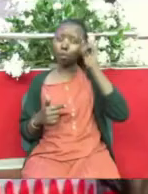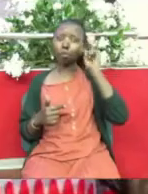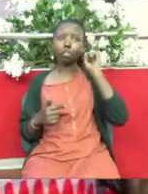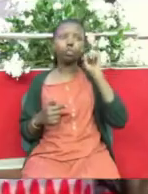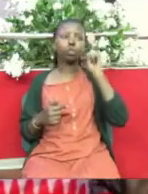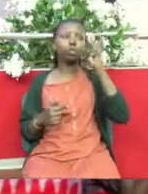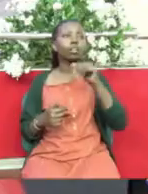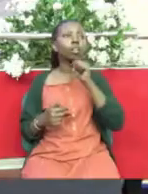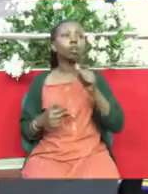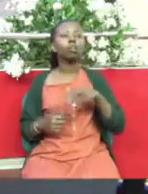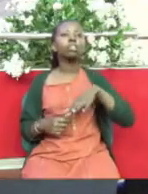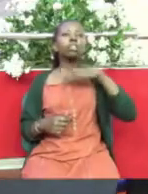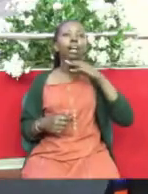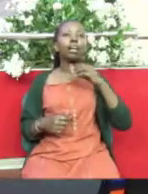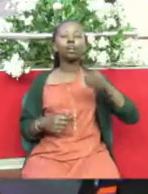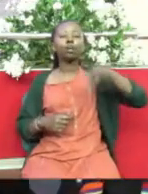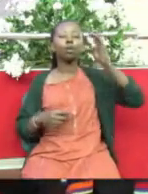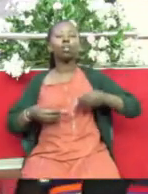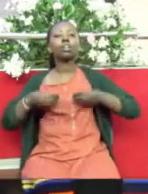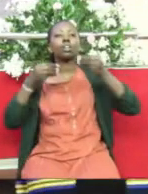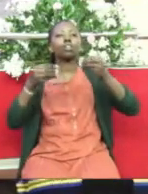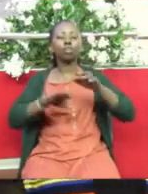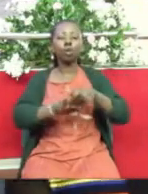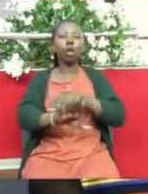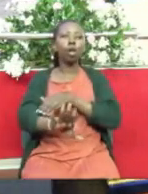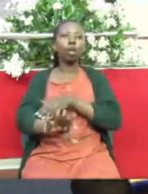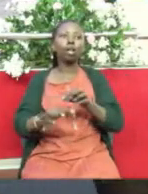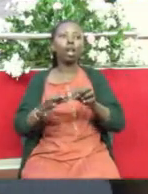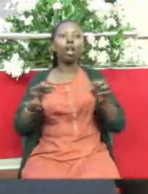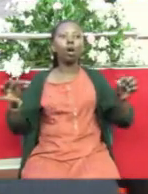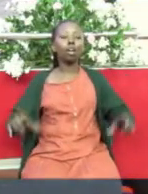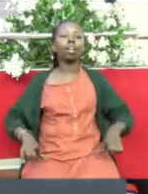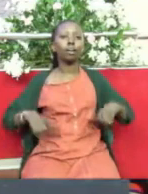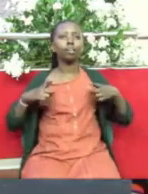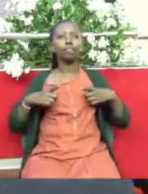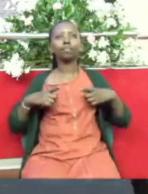you. With long life, I will satisfy